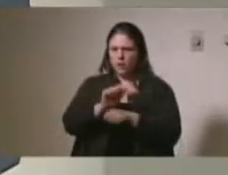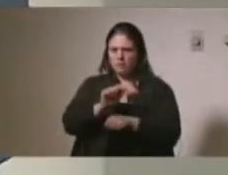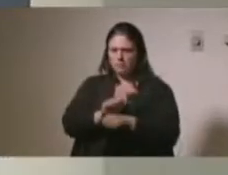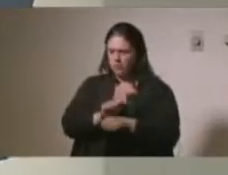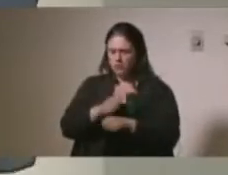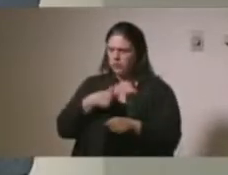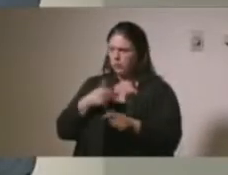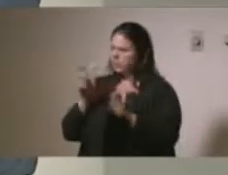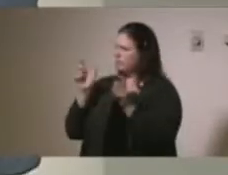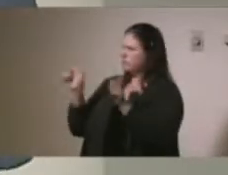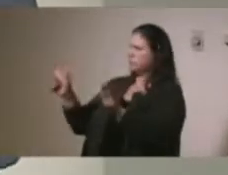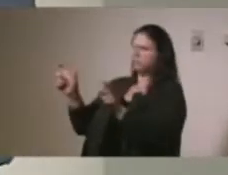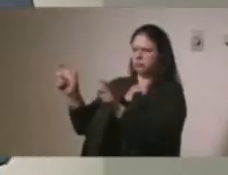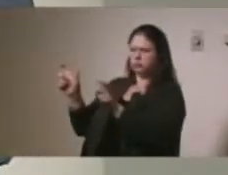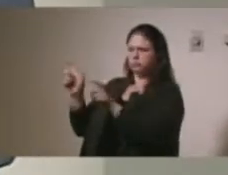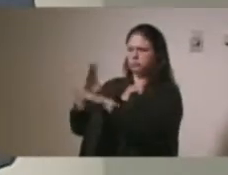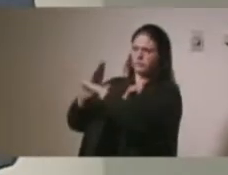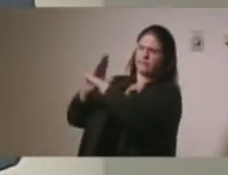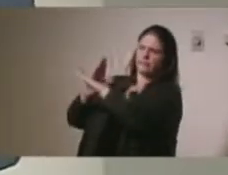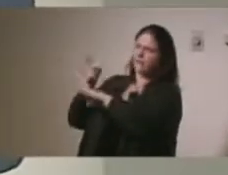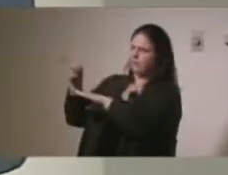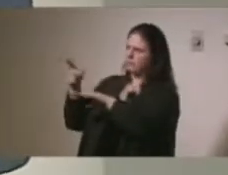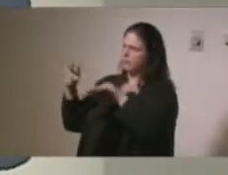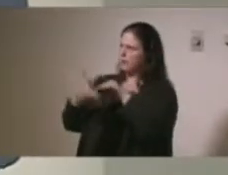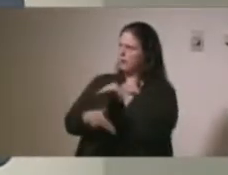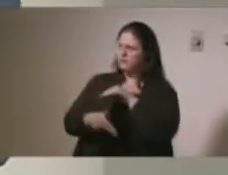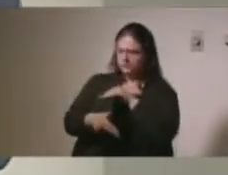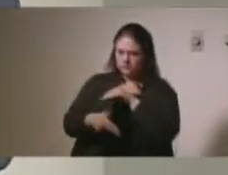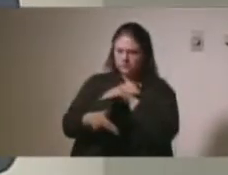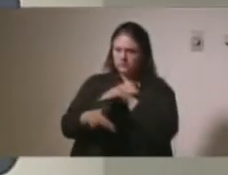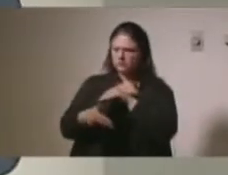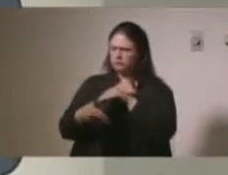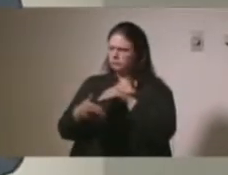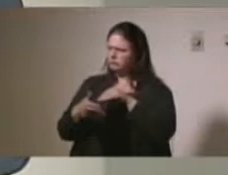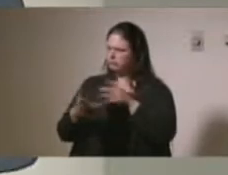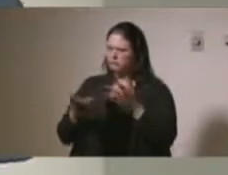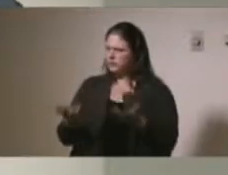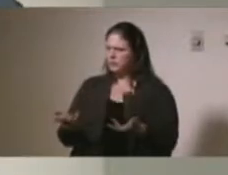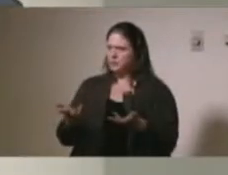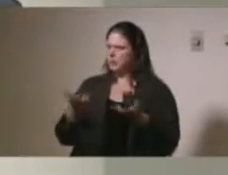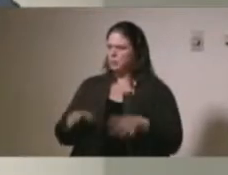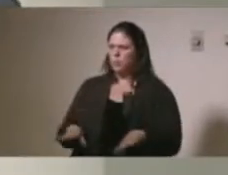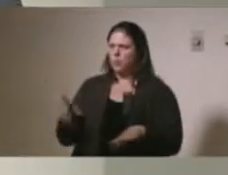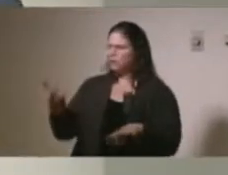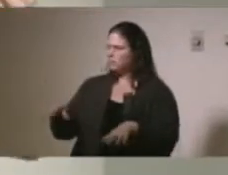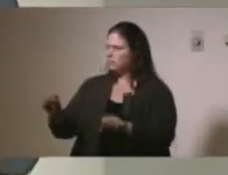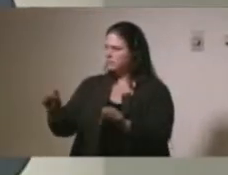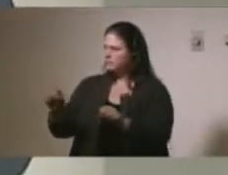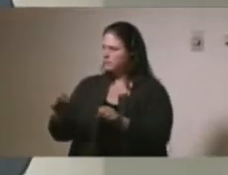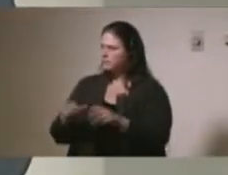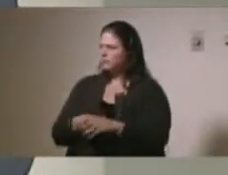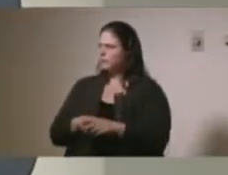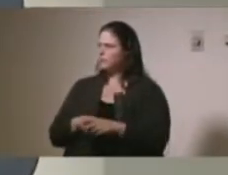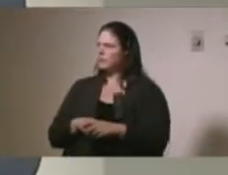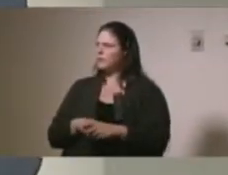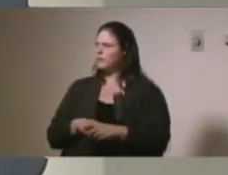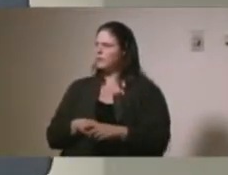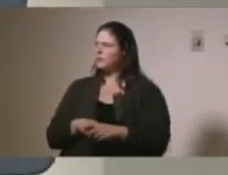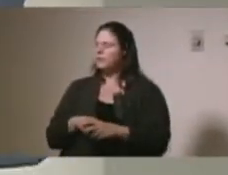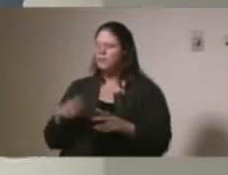and block this move of Canada Post. One of the great